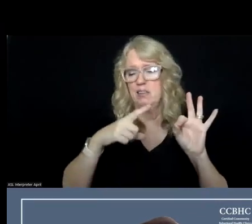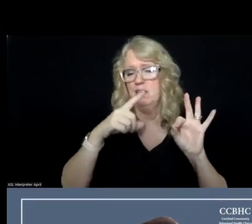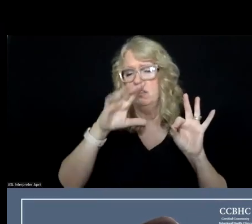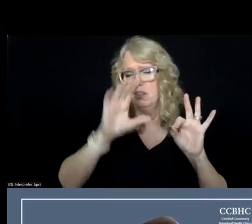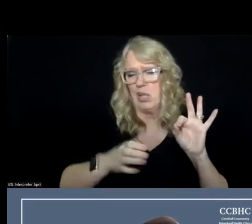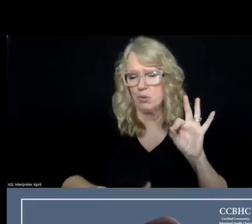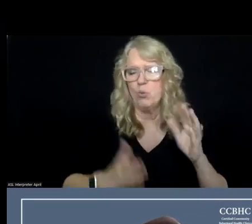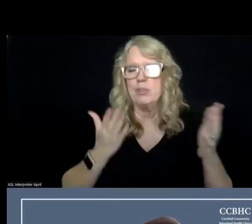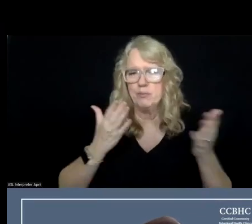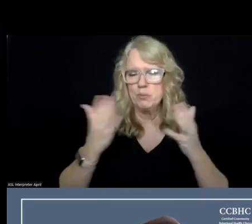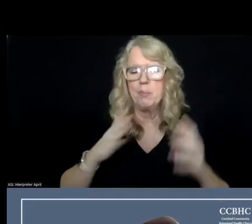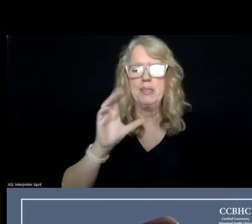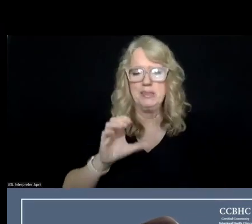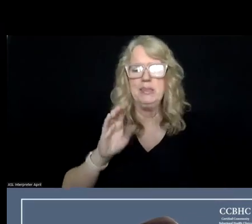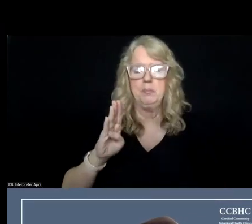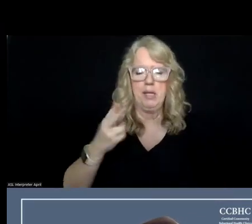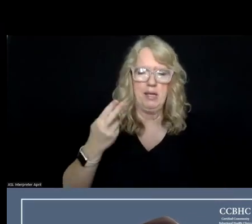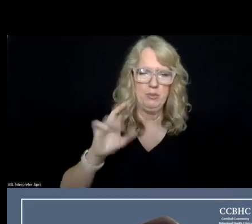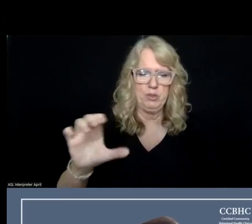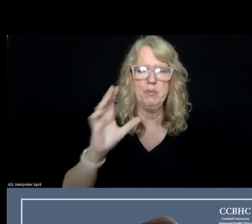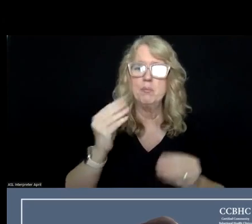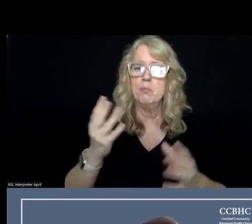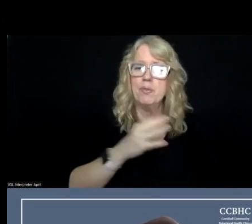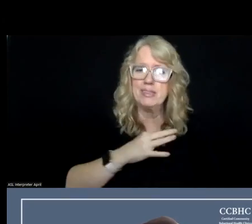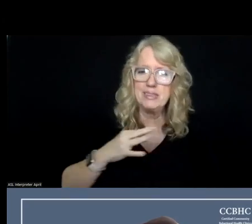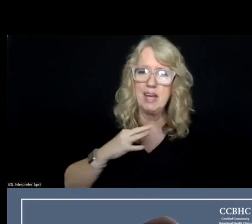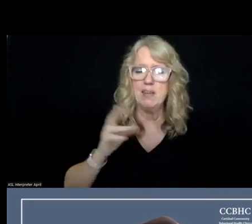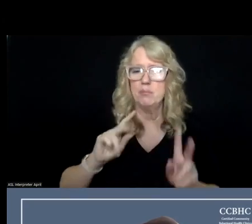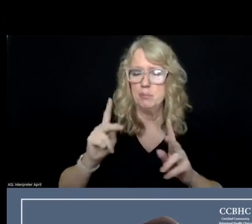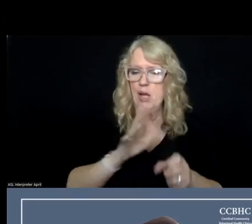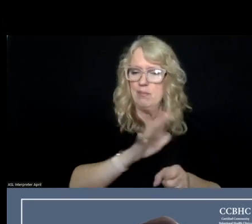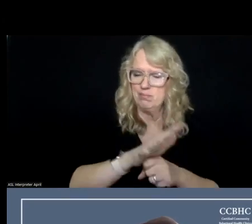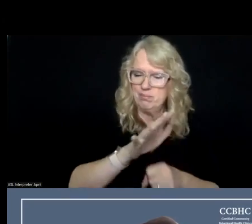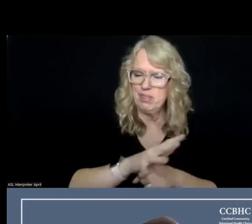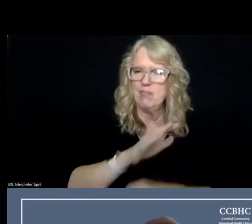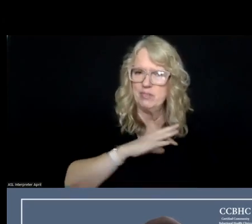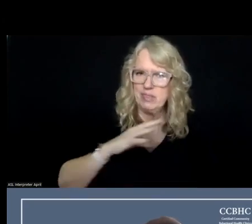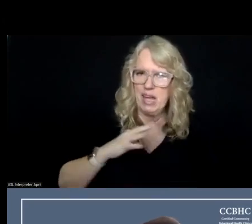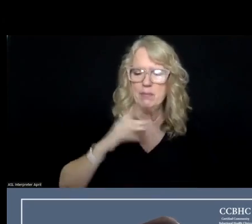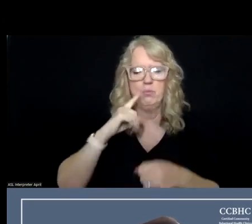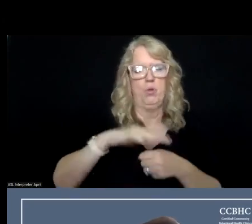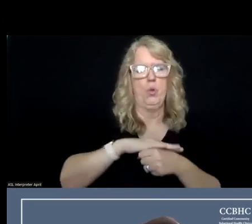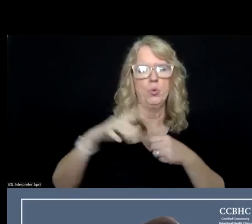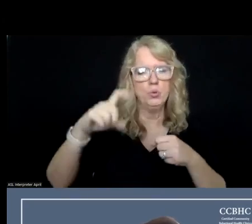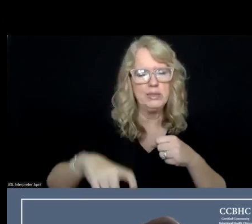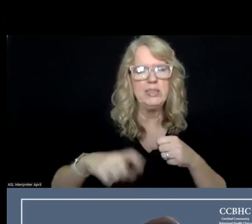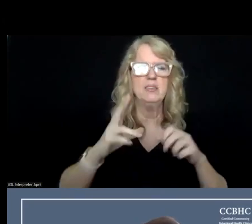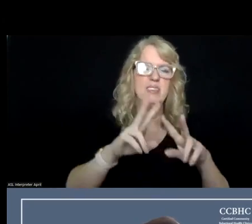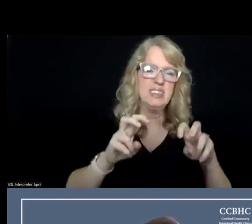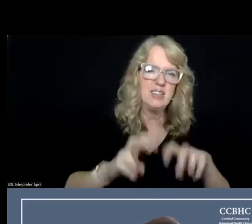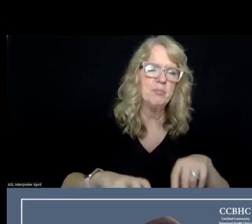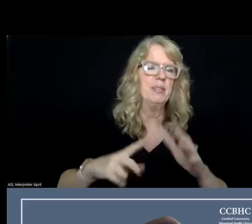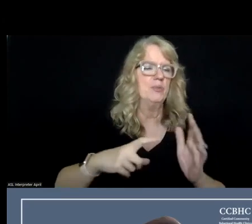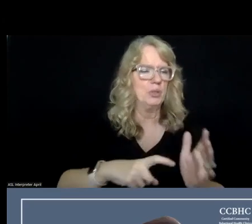services, CCBHCs have to provide staffing, have to be adequately staffed based on a local needs assessment and other requirements set